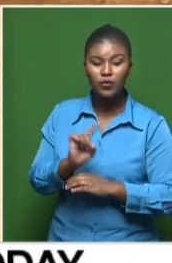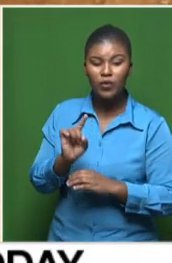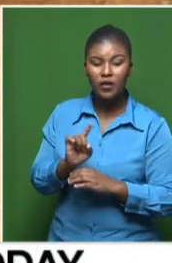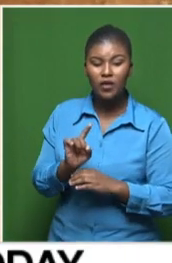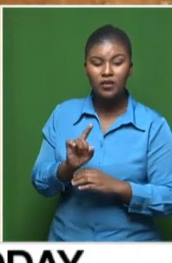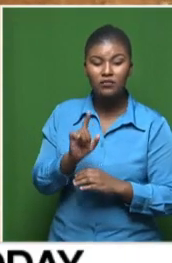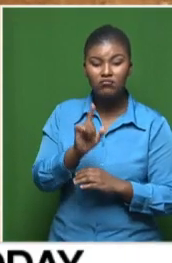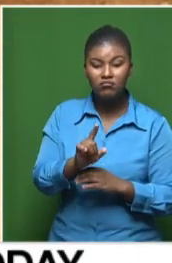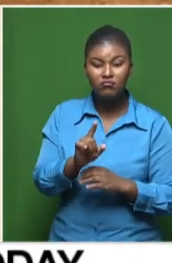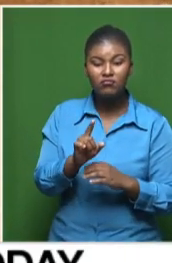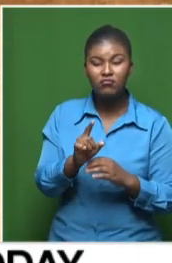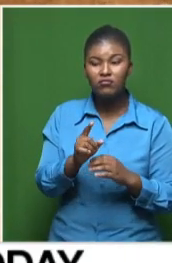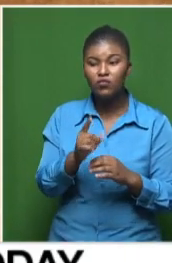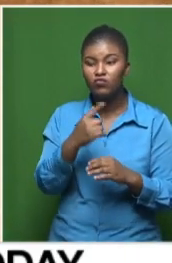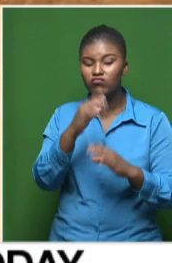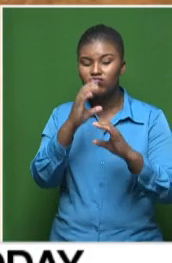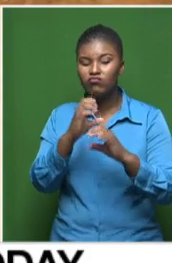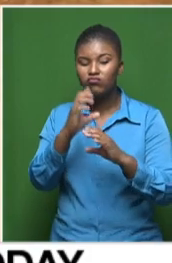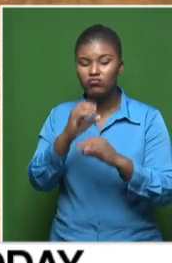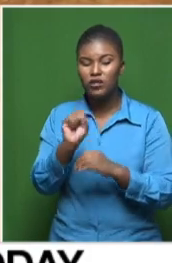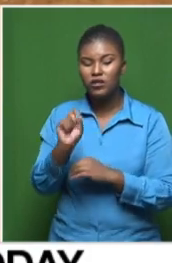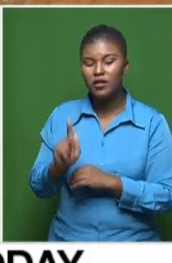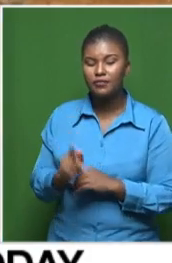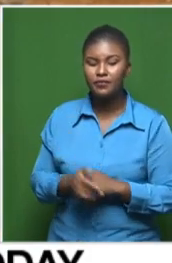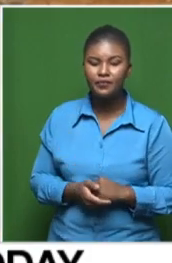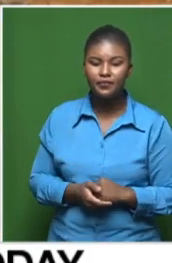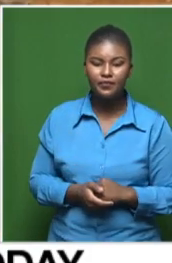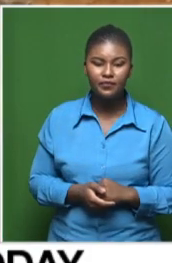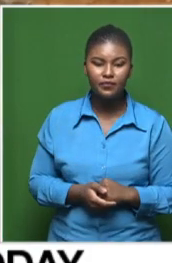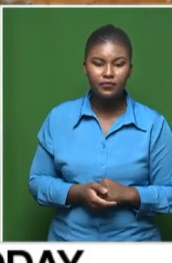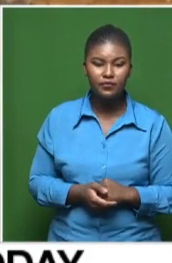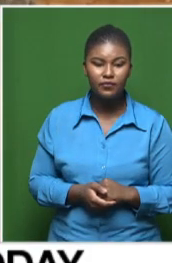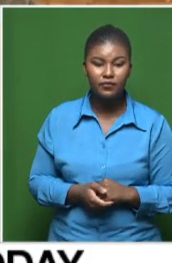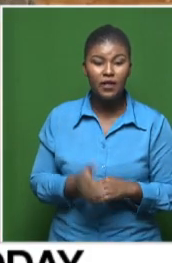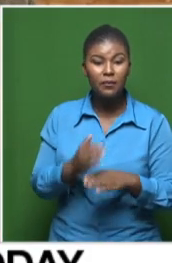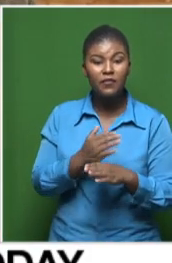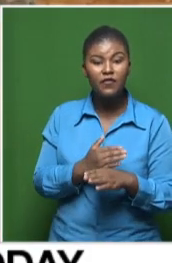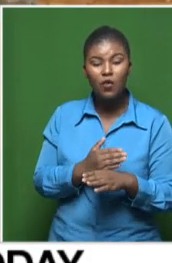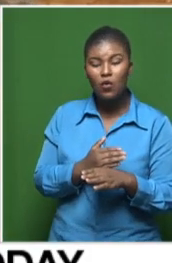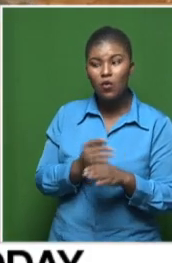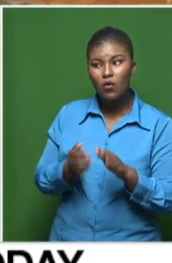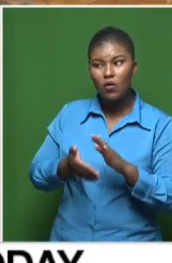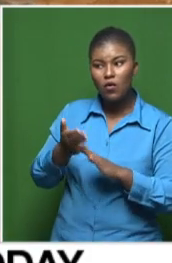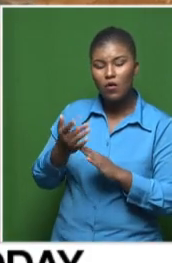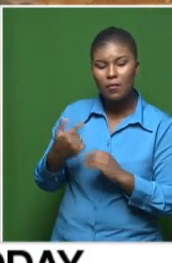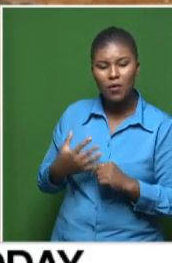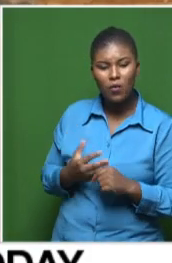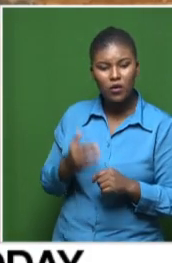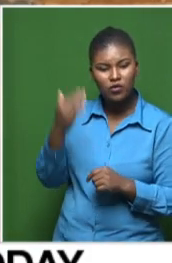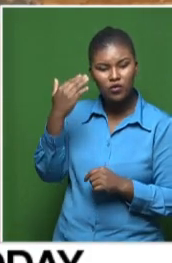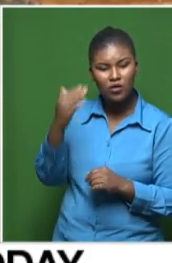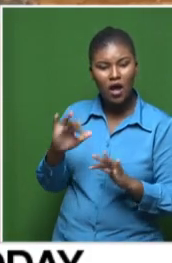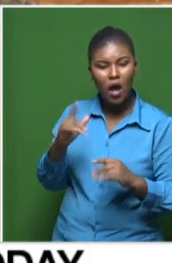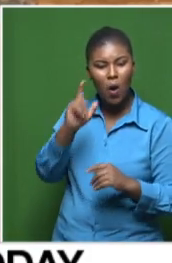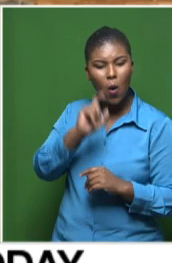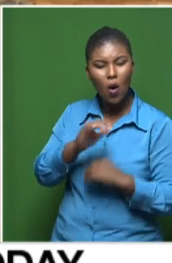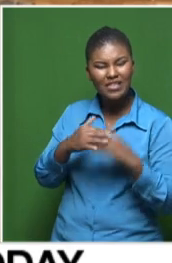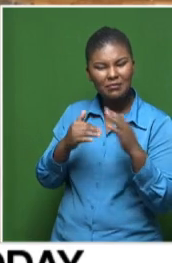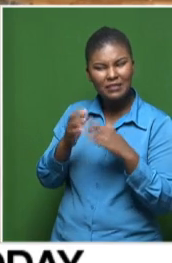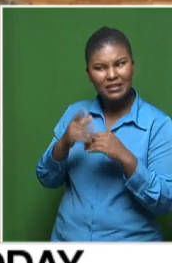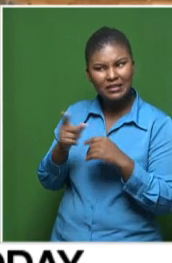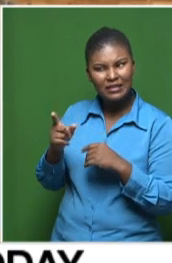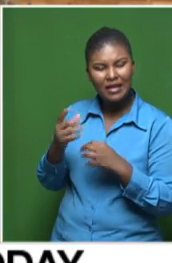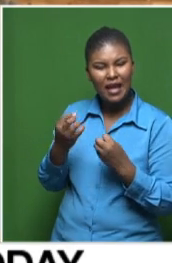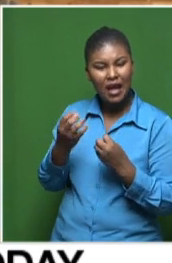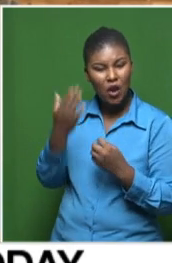on the state of the abolition facilities. Sakina. Lutendo, before I let you go, I'm just curious, how old is that school? Do